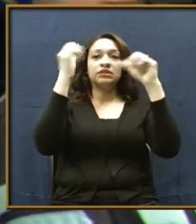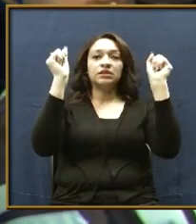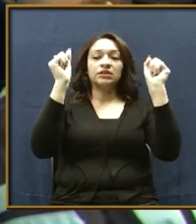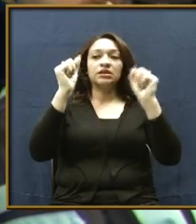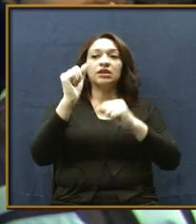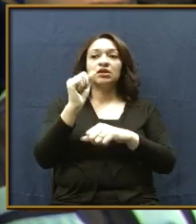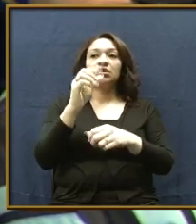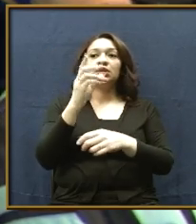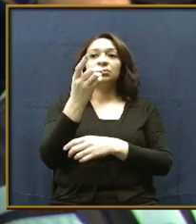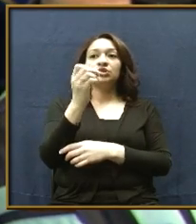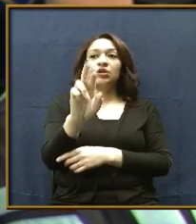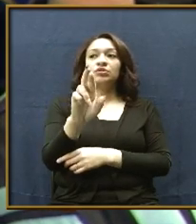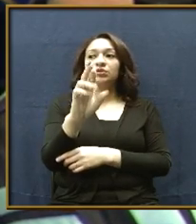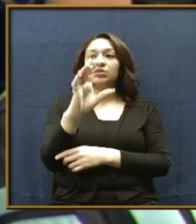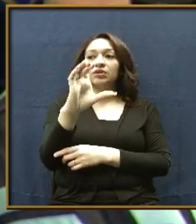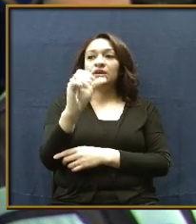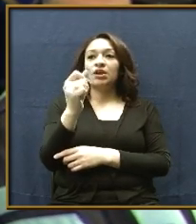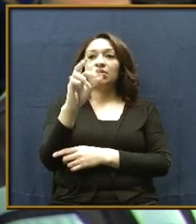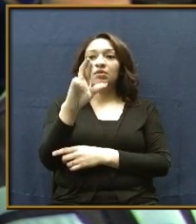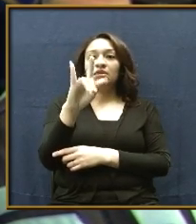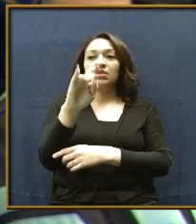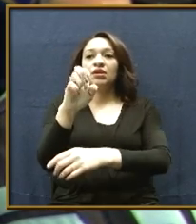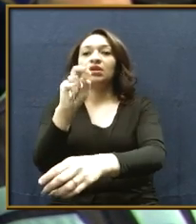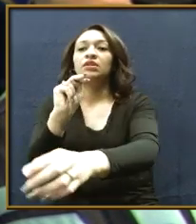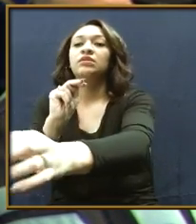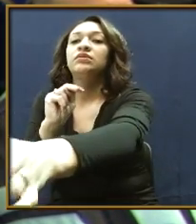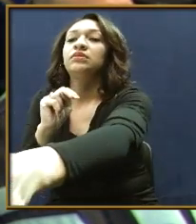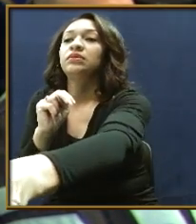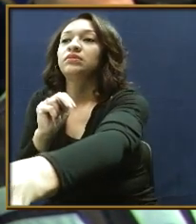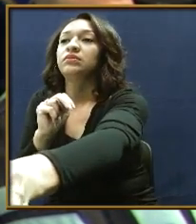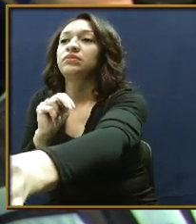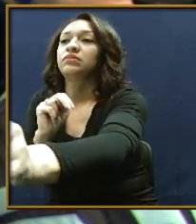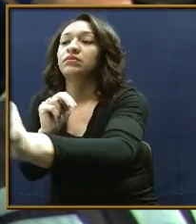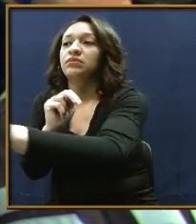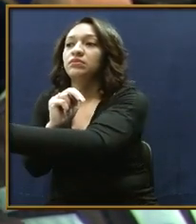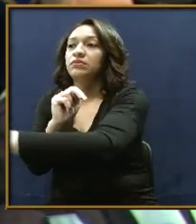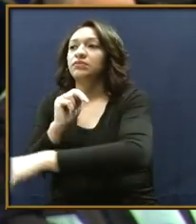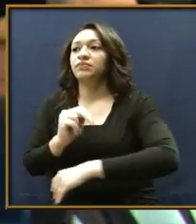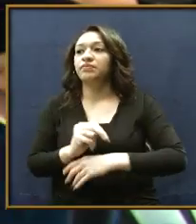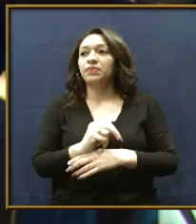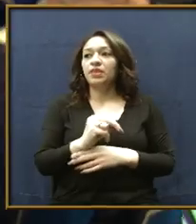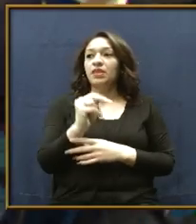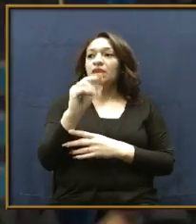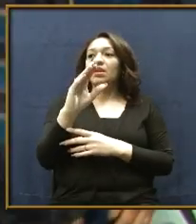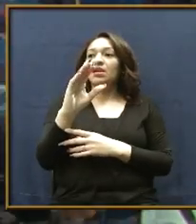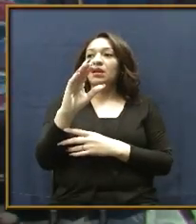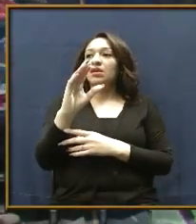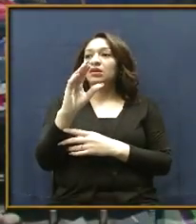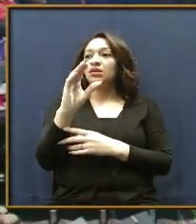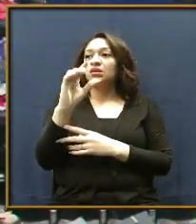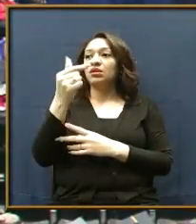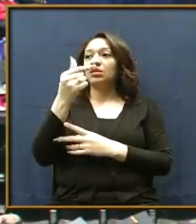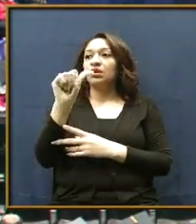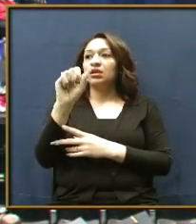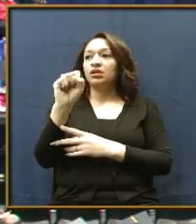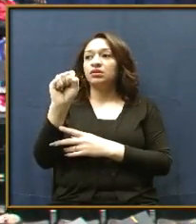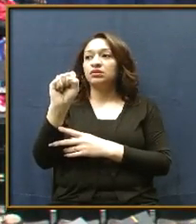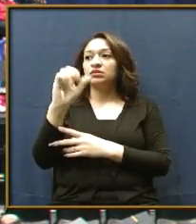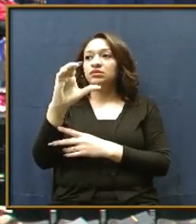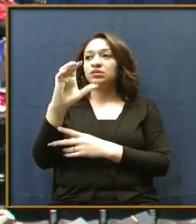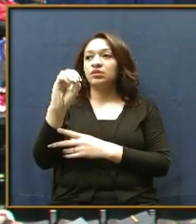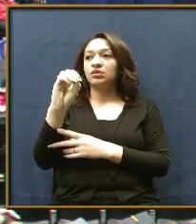Carolyn Gascoigne, Dean of the College of Arts and Humanities. Dr. Clifton T. Jones, Dean of the College of